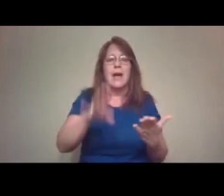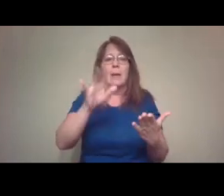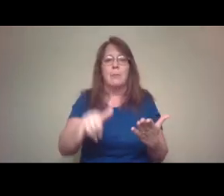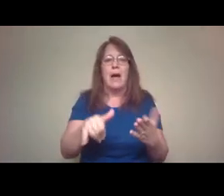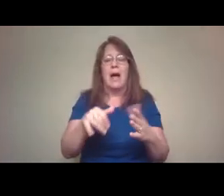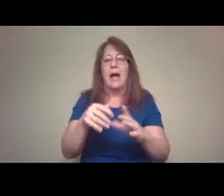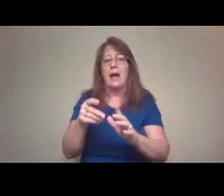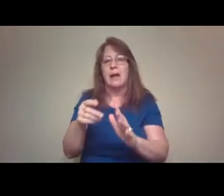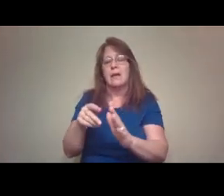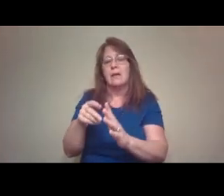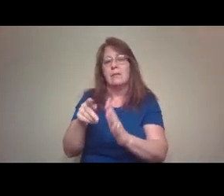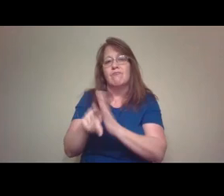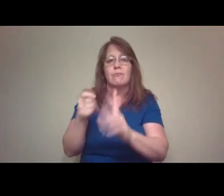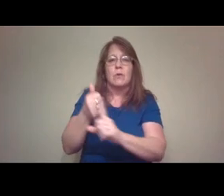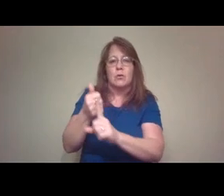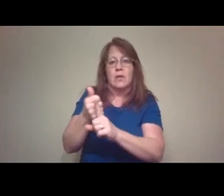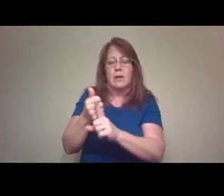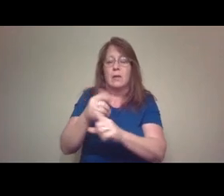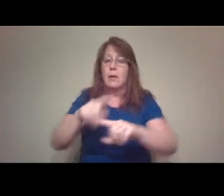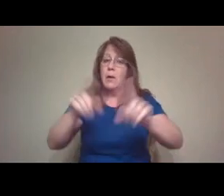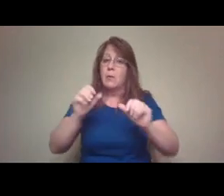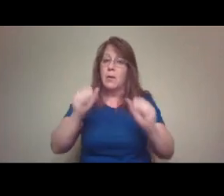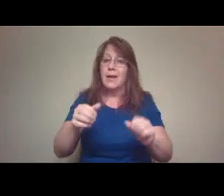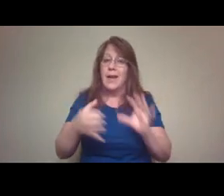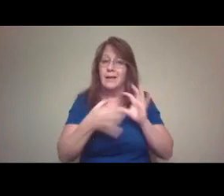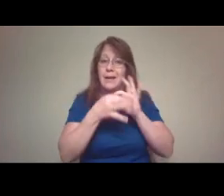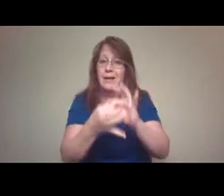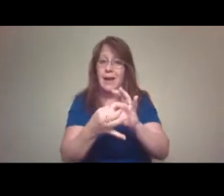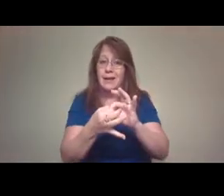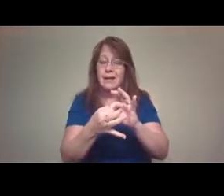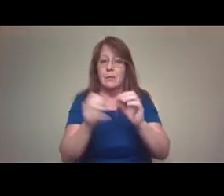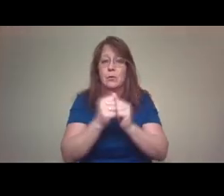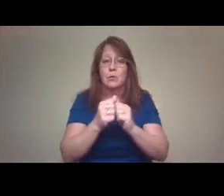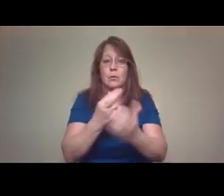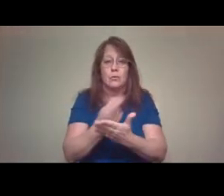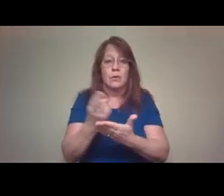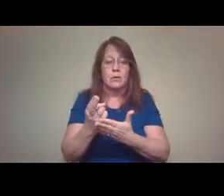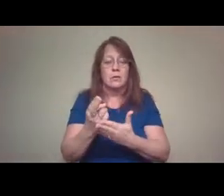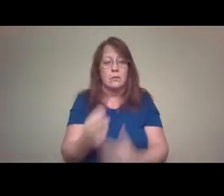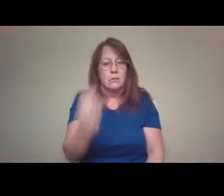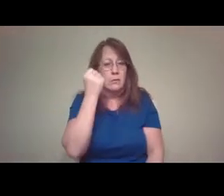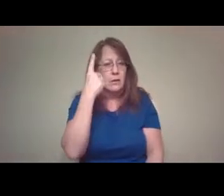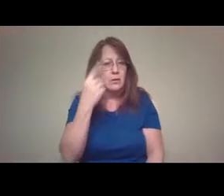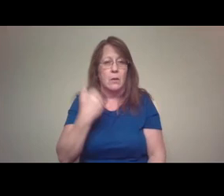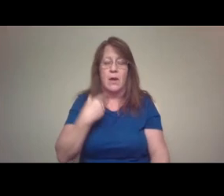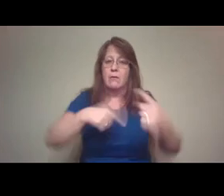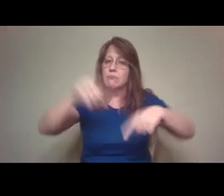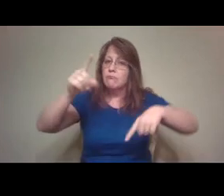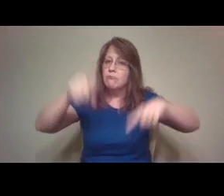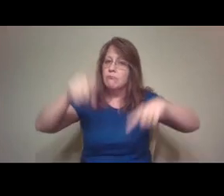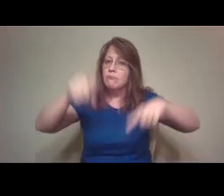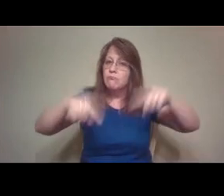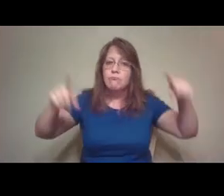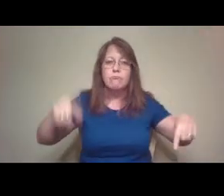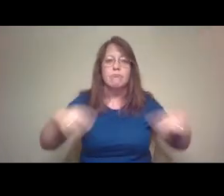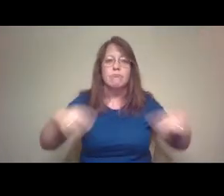to support students, and connect them to resources. We recognize that we have a diverse audience here tonight.